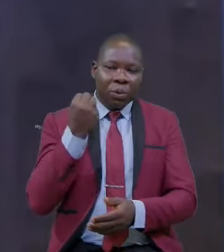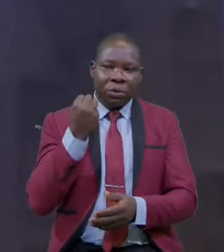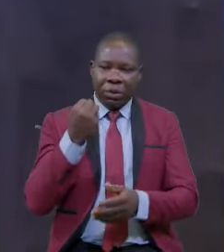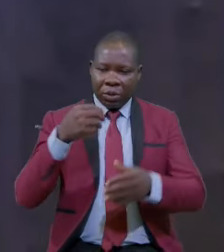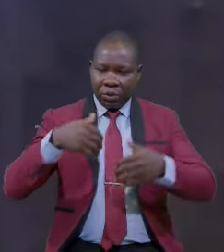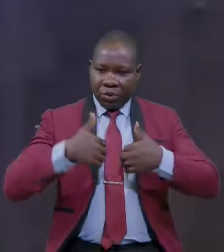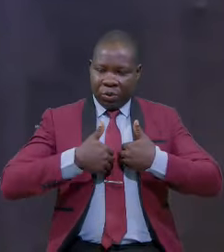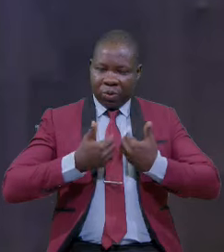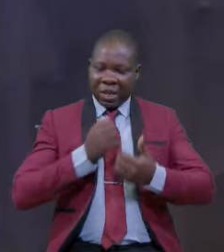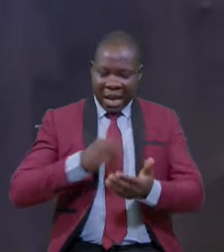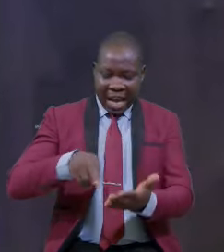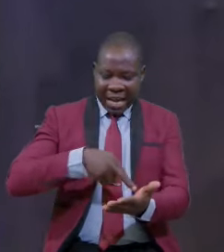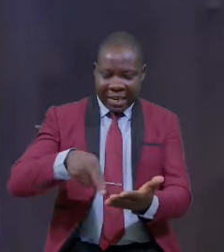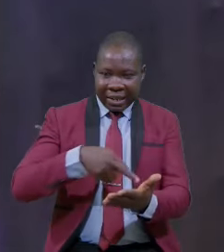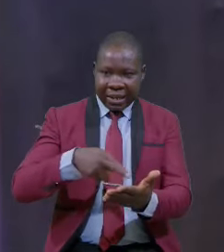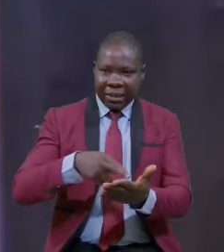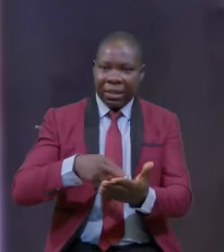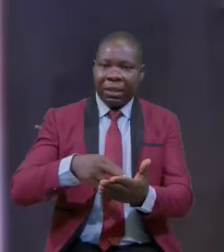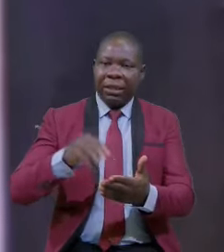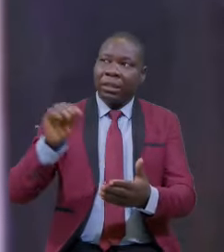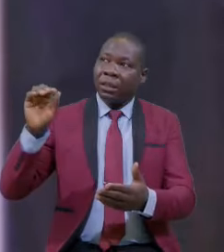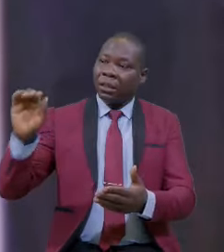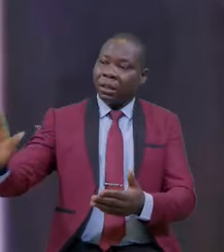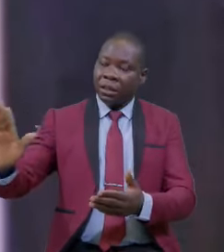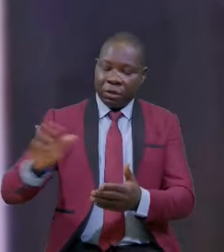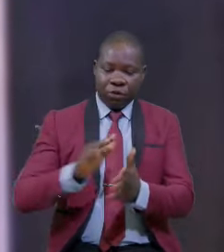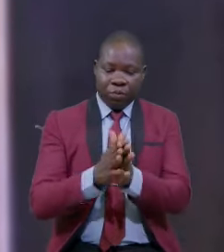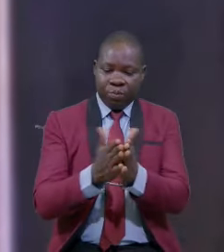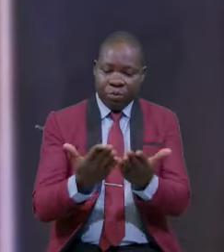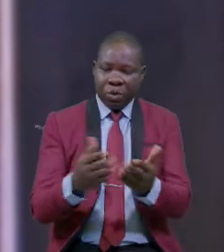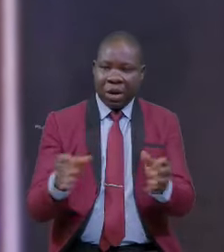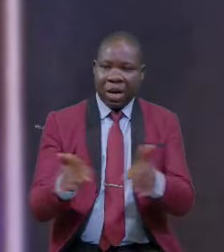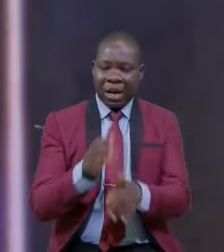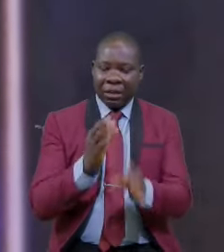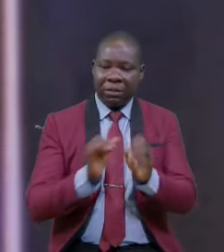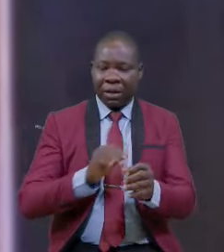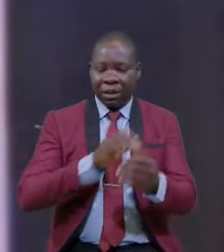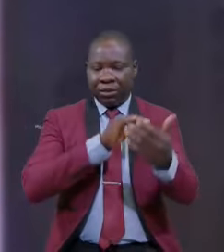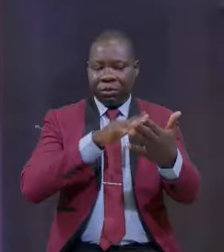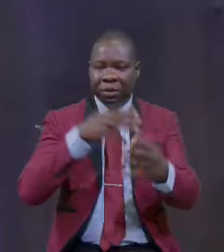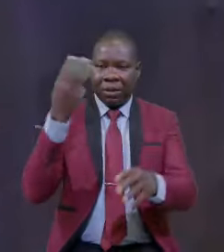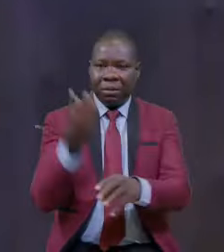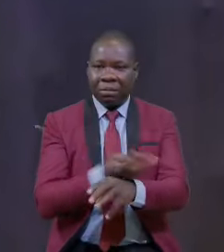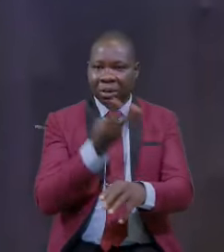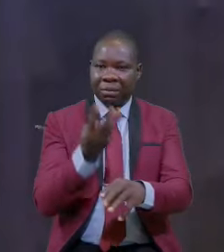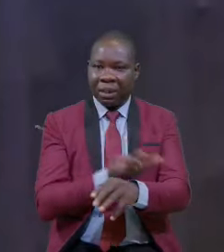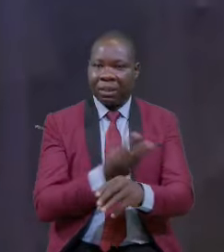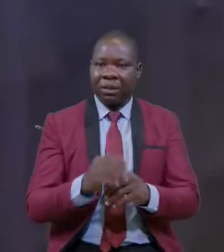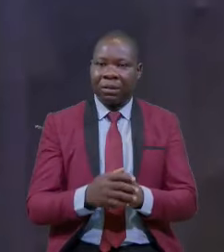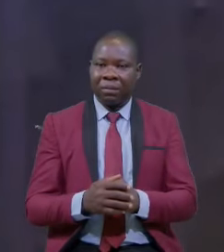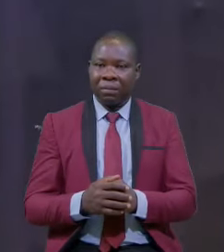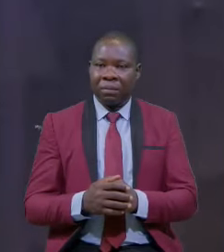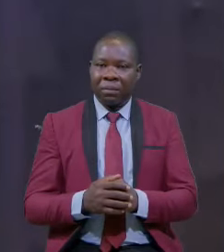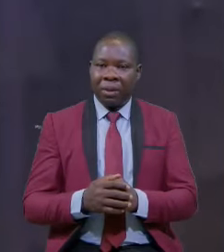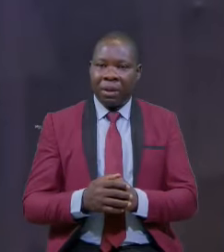mathematics. I buried myself. Well, my church, local church